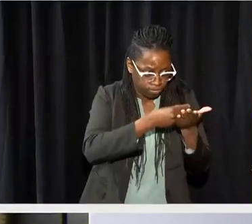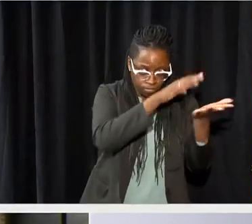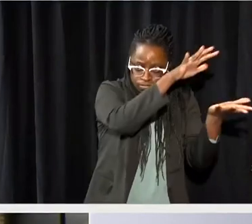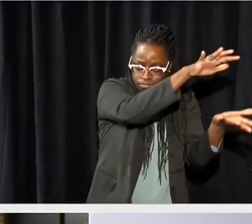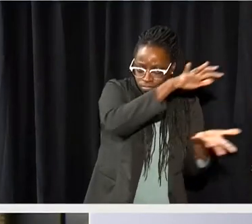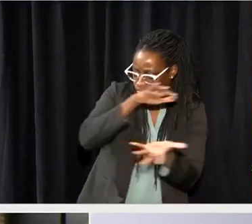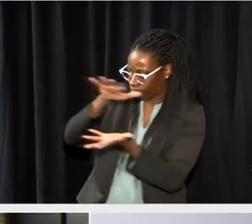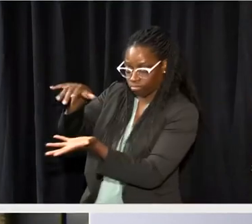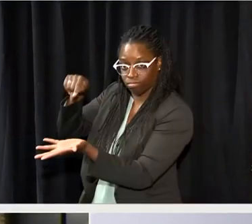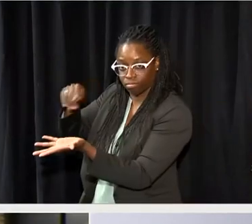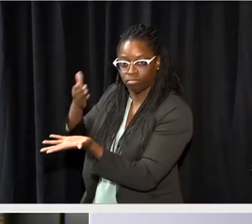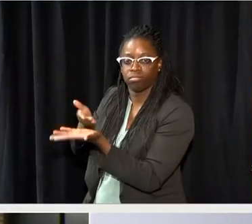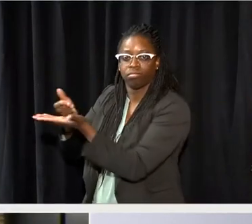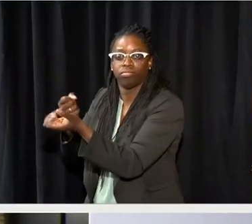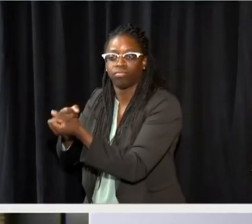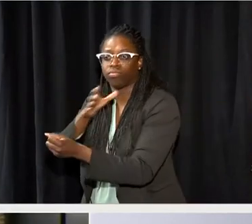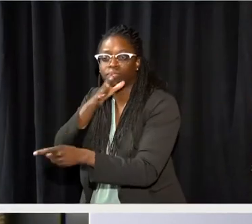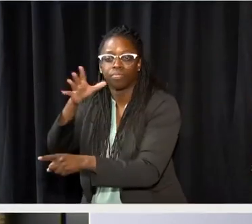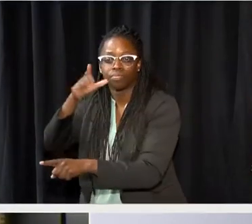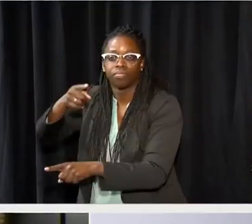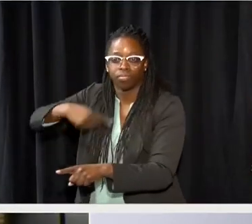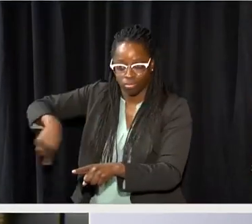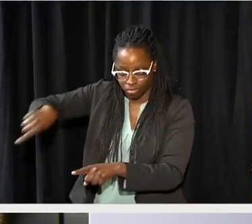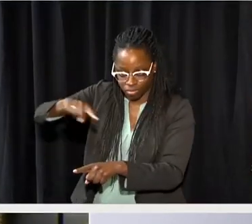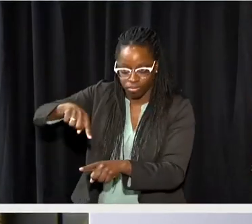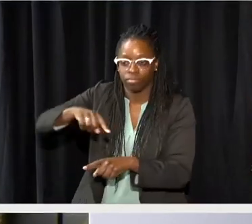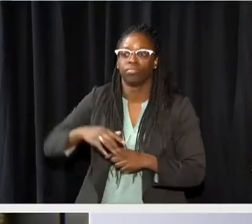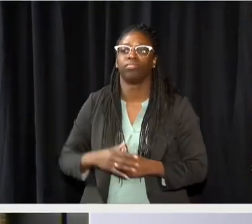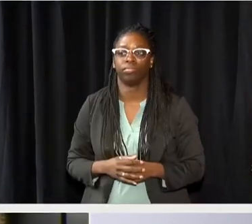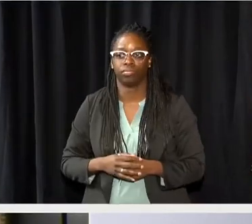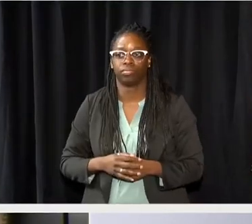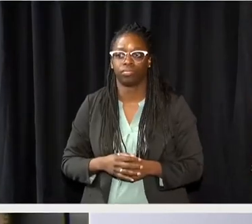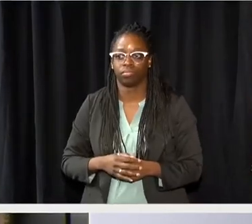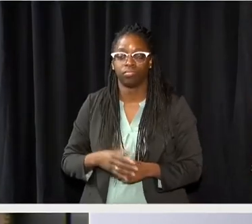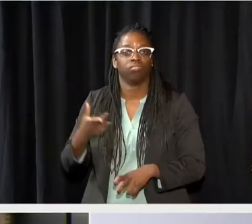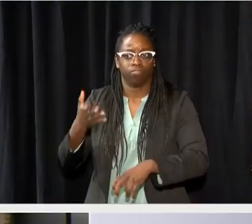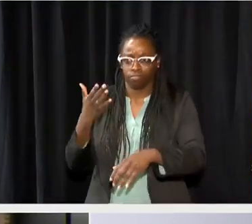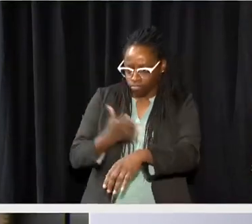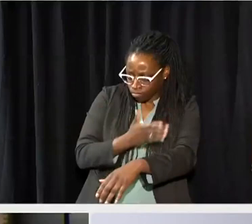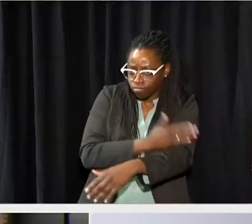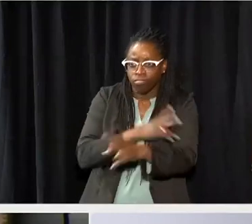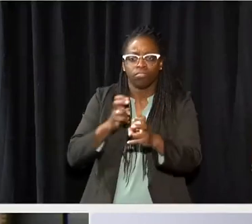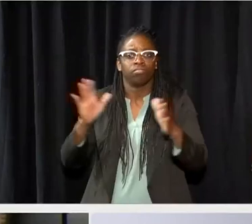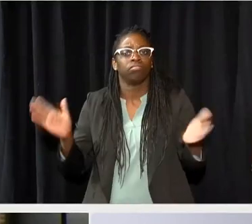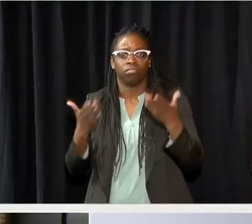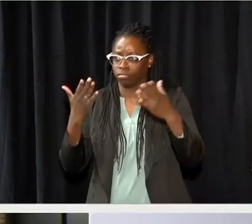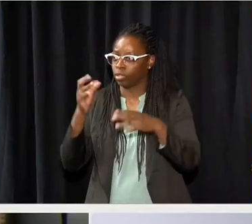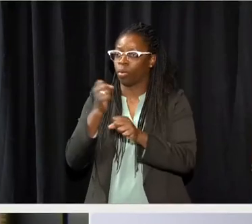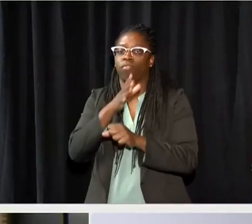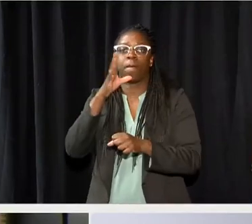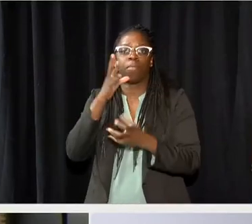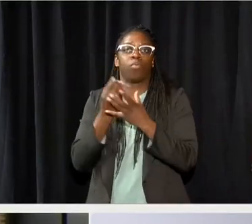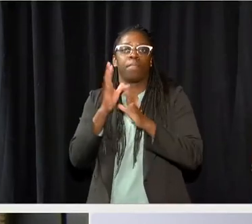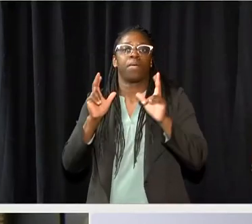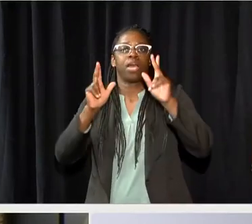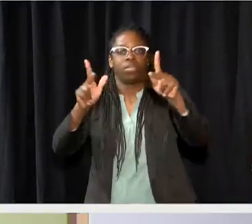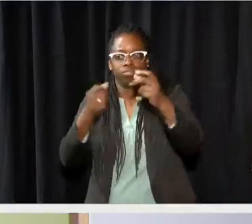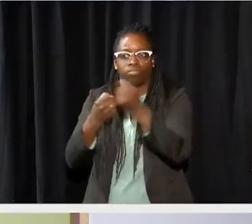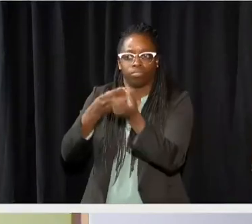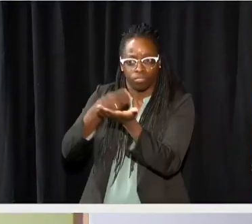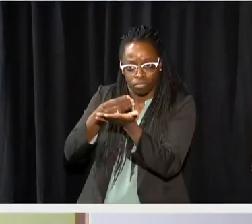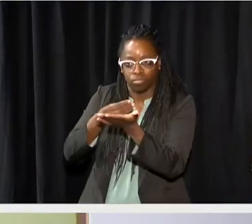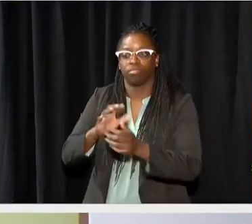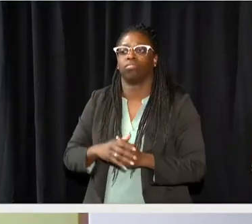could. And today, every single one of those farms and farmers are still on their feet. Jay and Lisa, thank you for all you